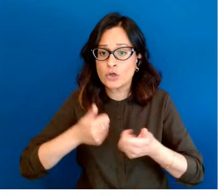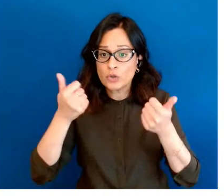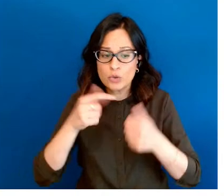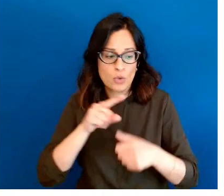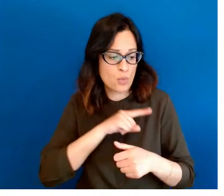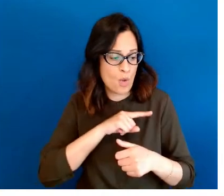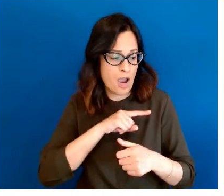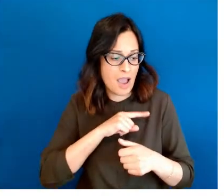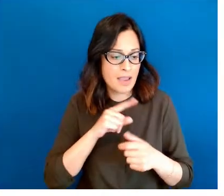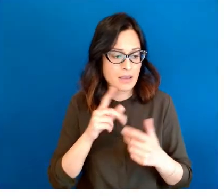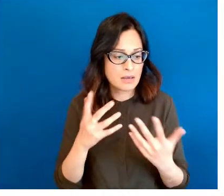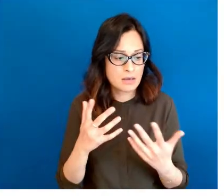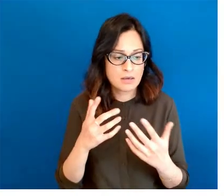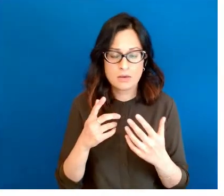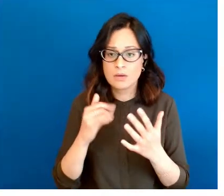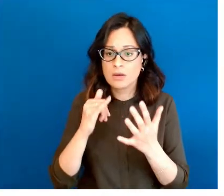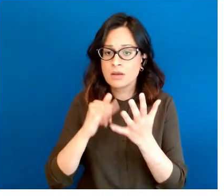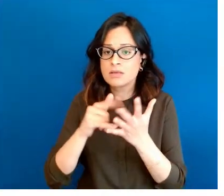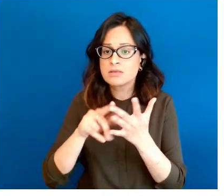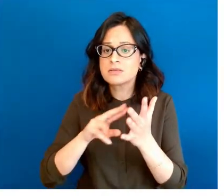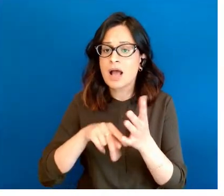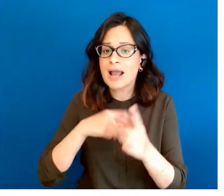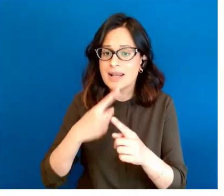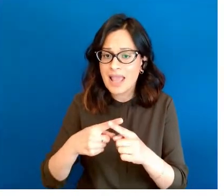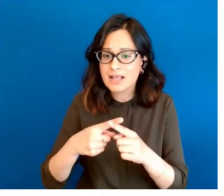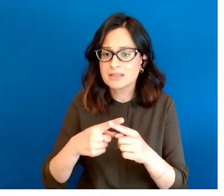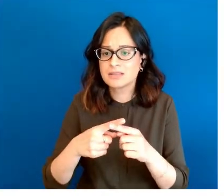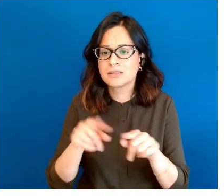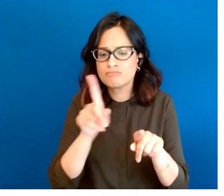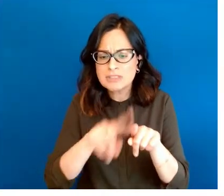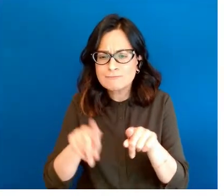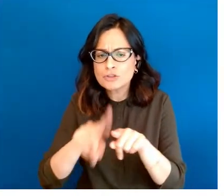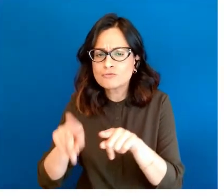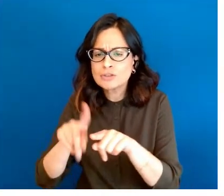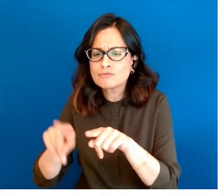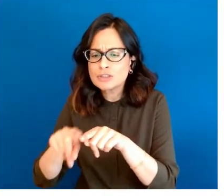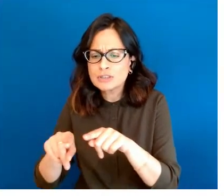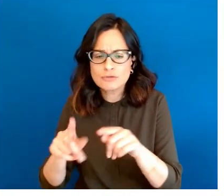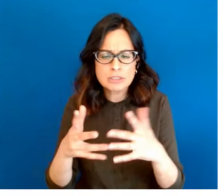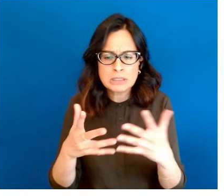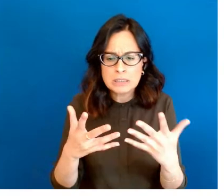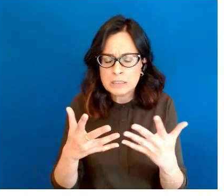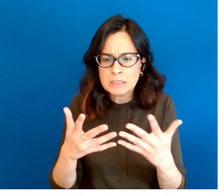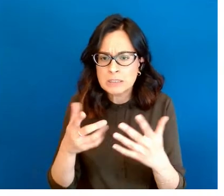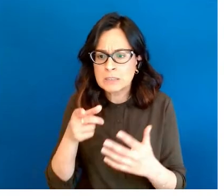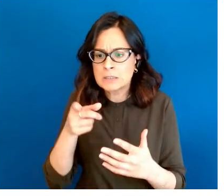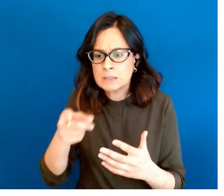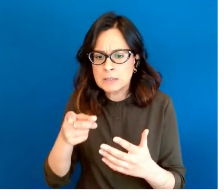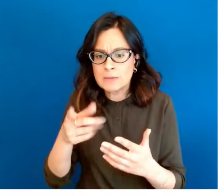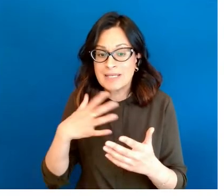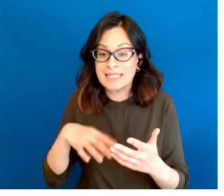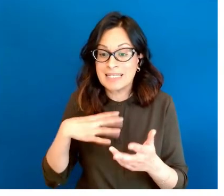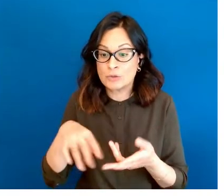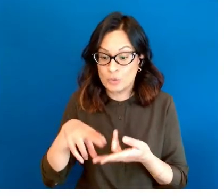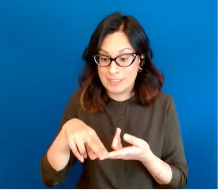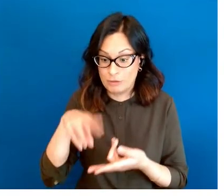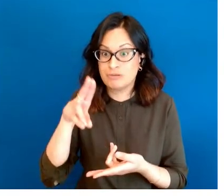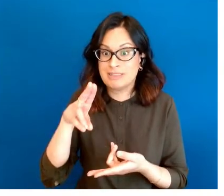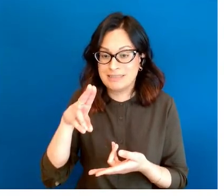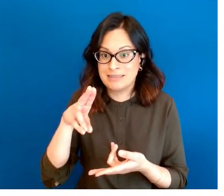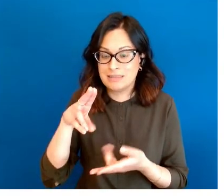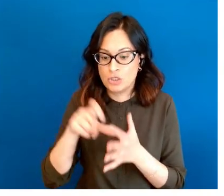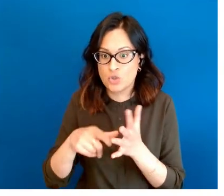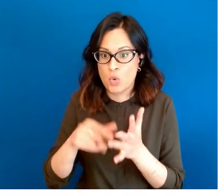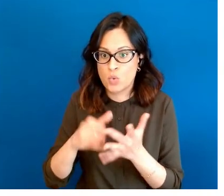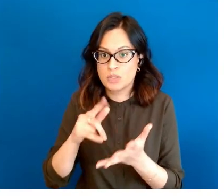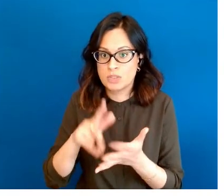things like Sinex, oxymetazoline, so that you need increasing doses to achieve the same effect. It takes 5